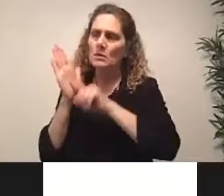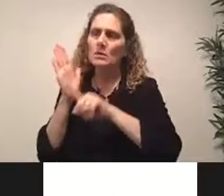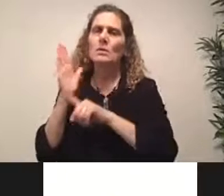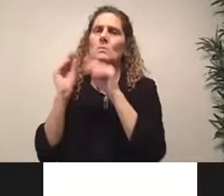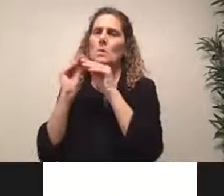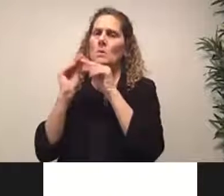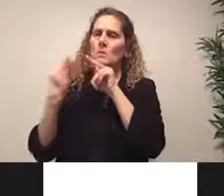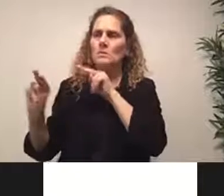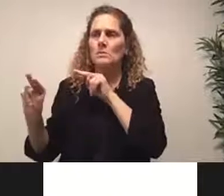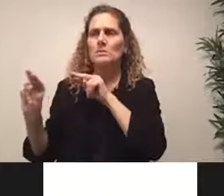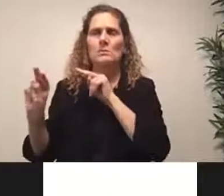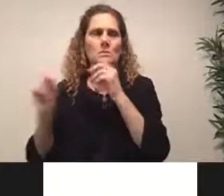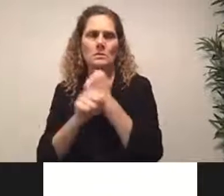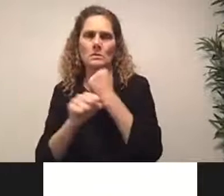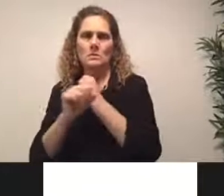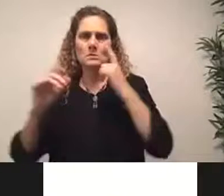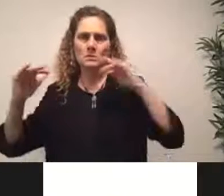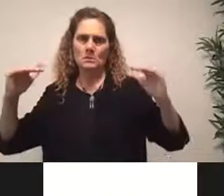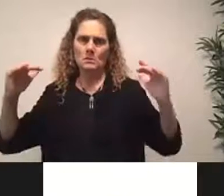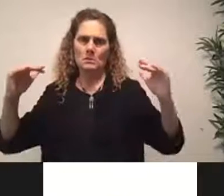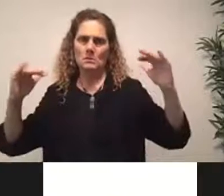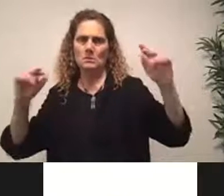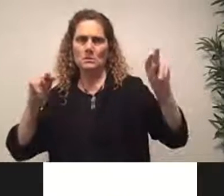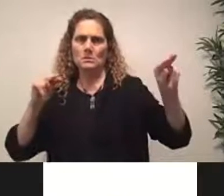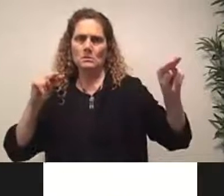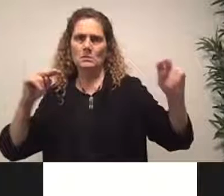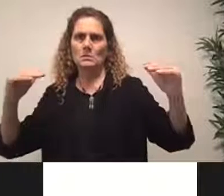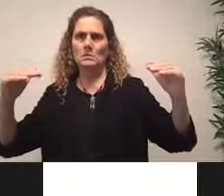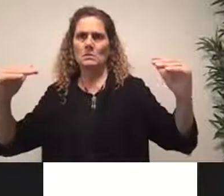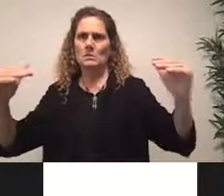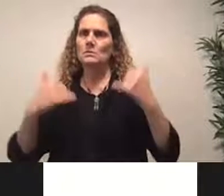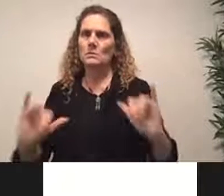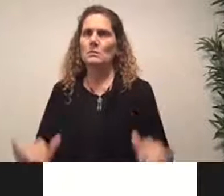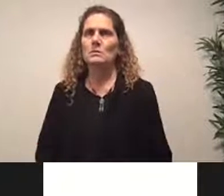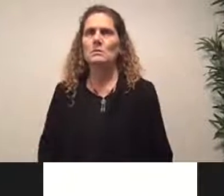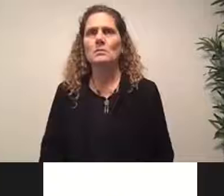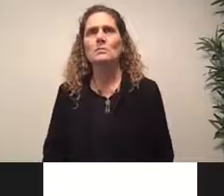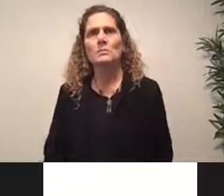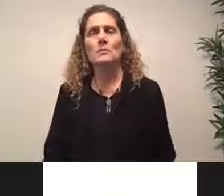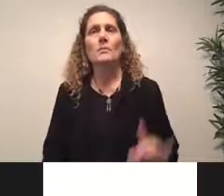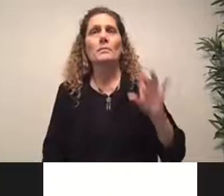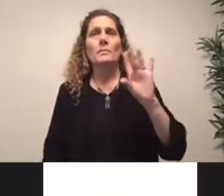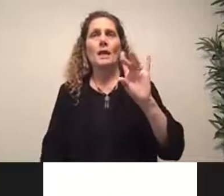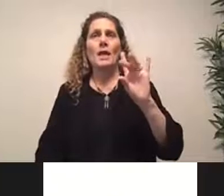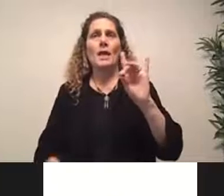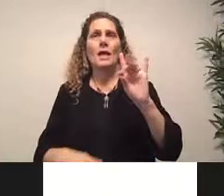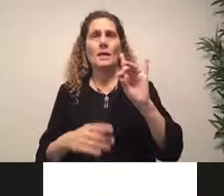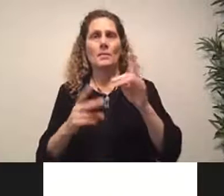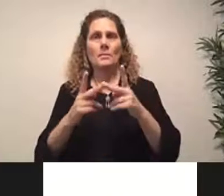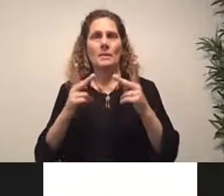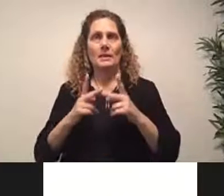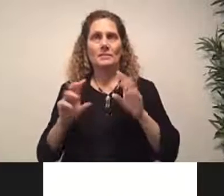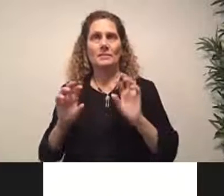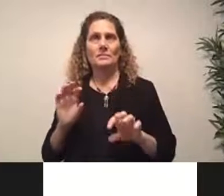to receive the vaccine. And those hubs have the ability, through their spokes, as they're describing them, to transfer to sites that